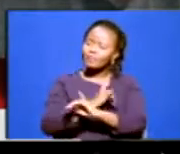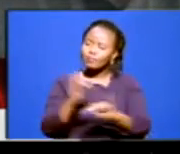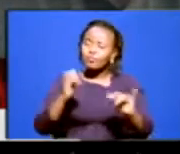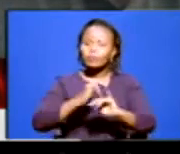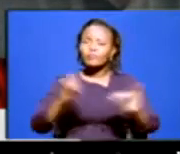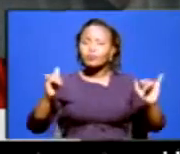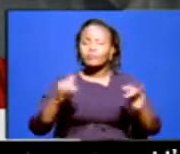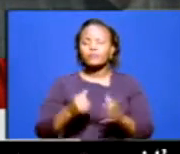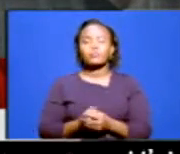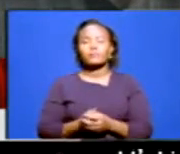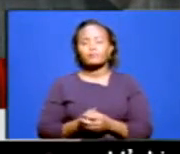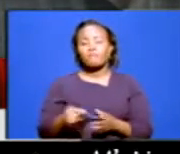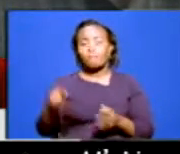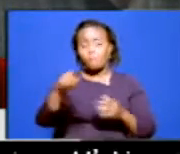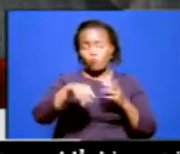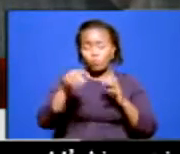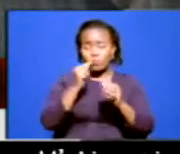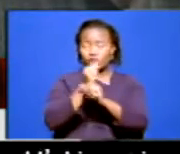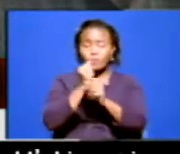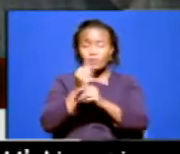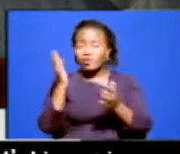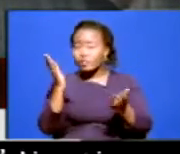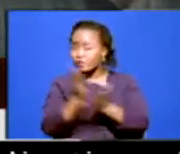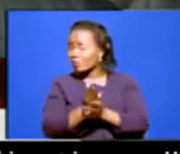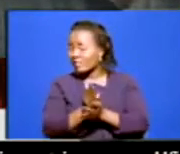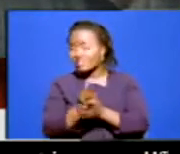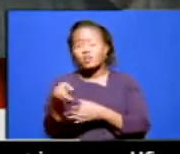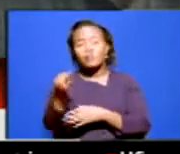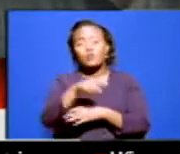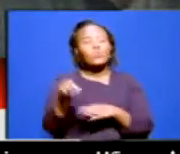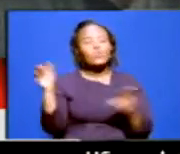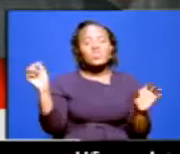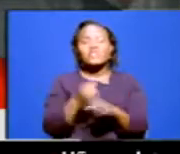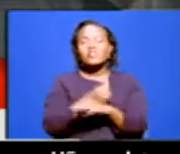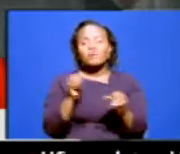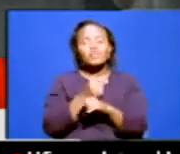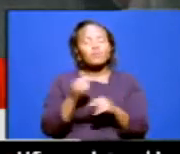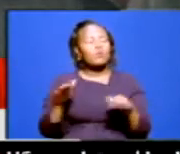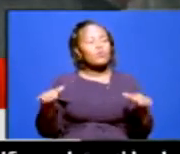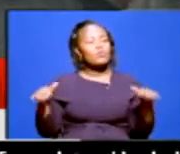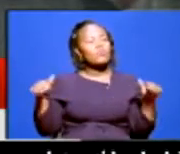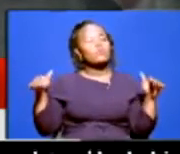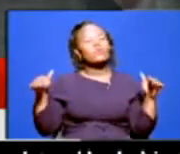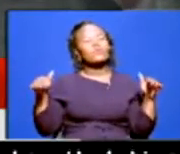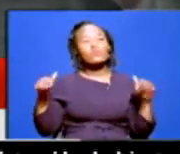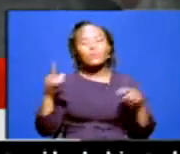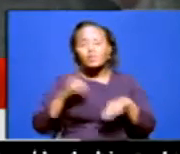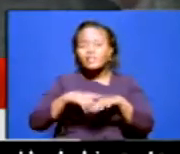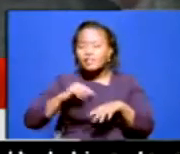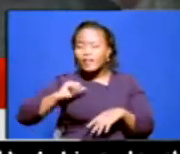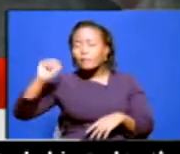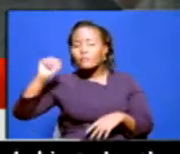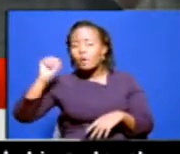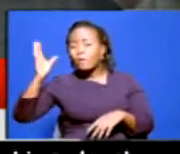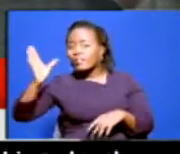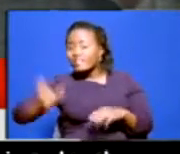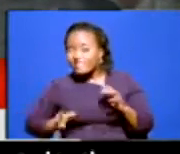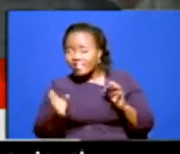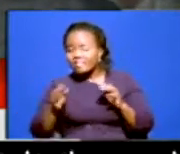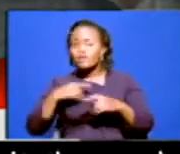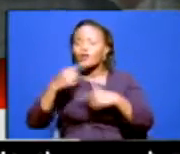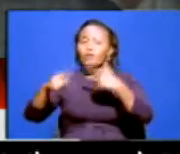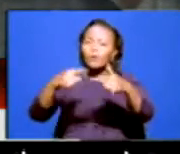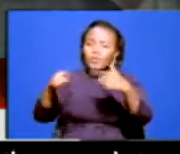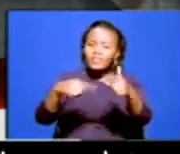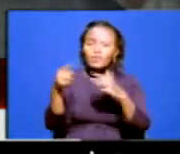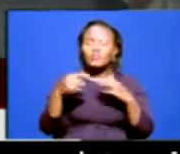penal code, because we are seeing that we cannot just stay there while the politicians are now bringing